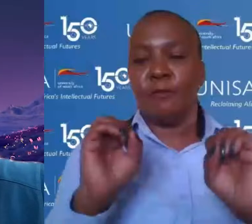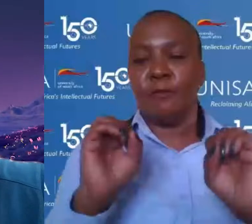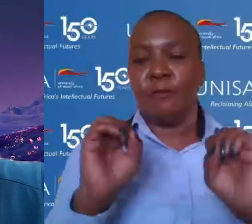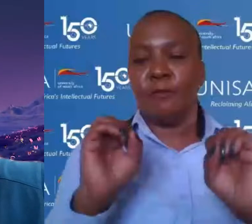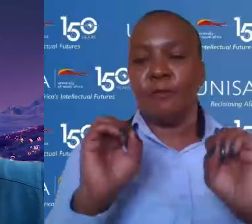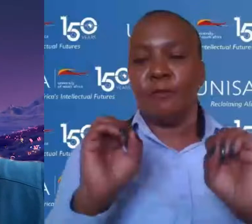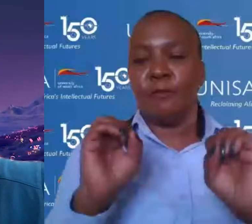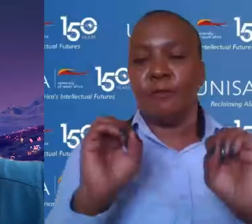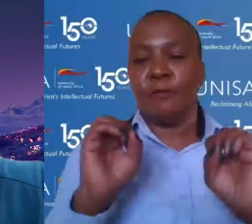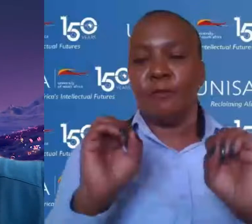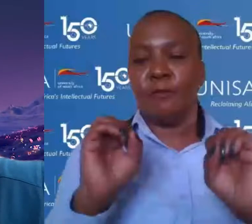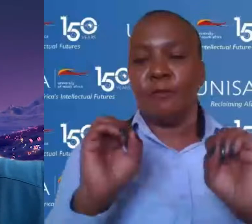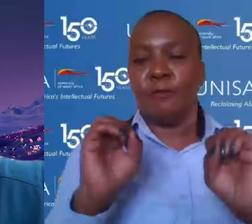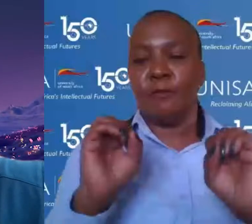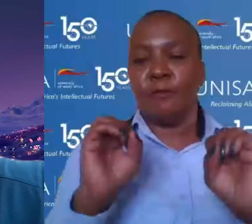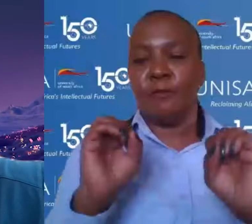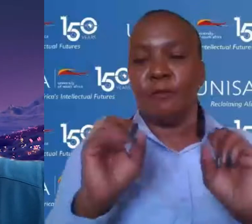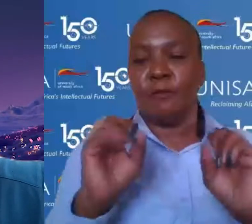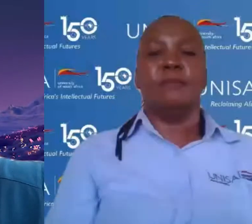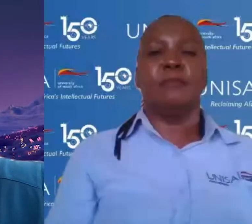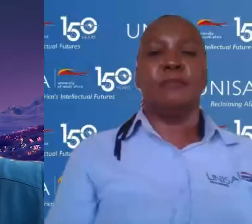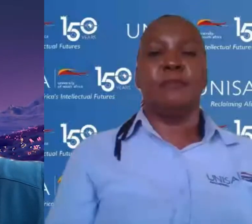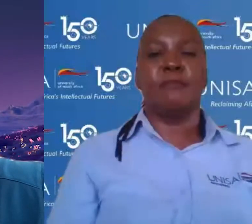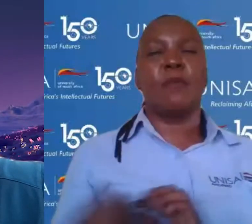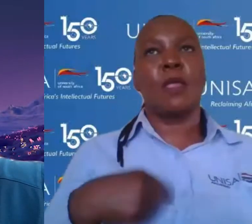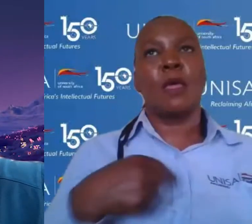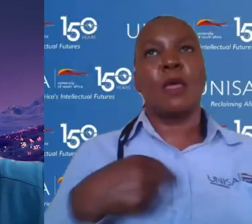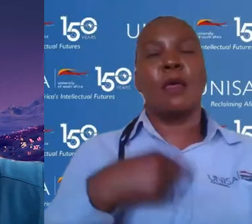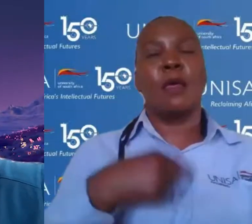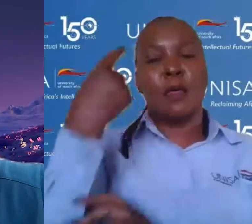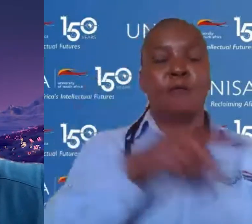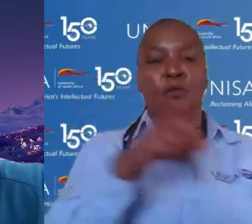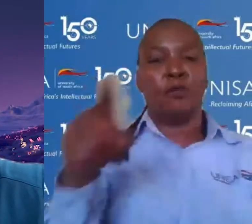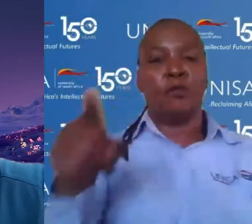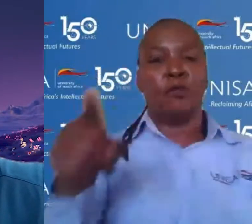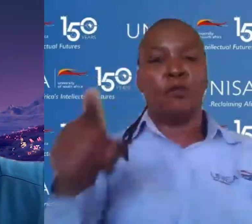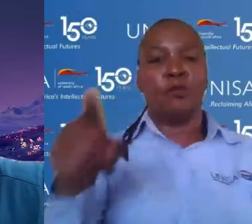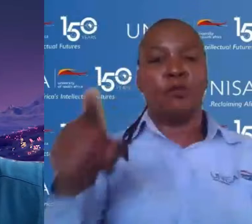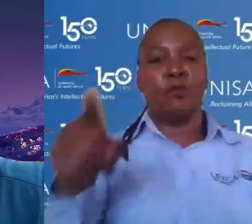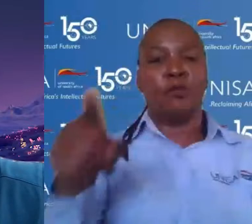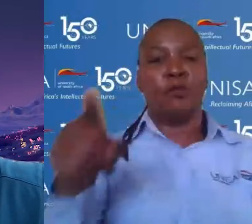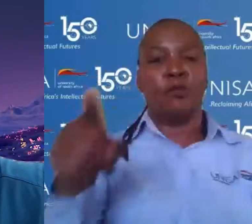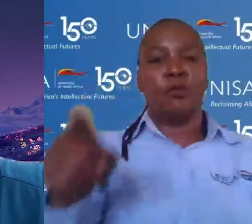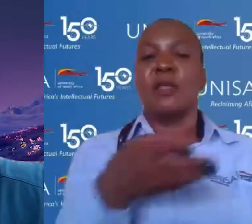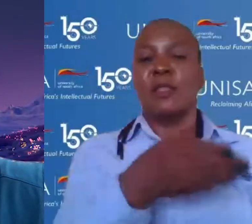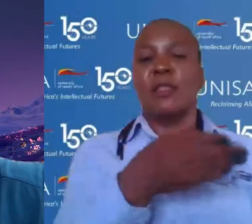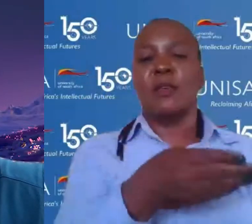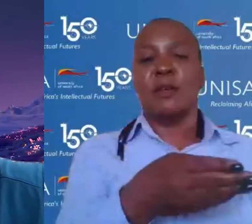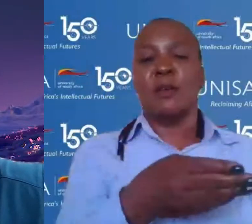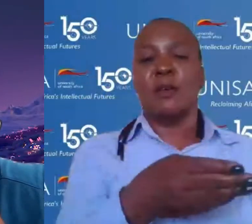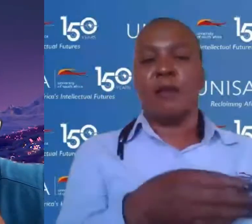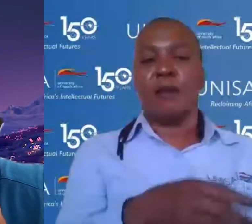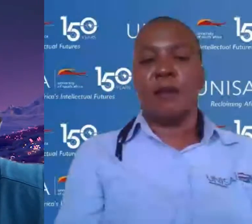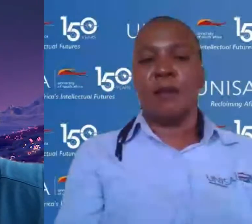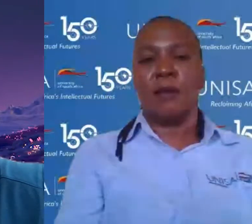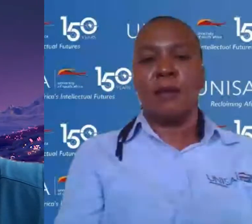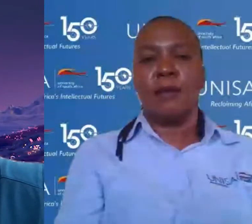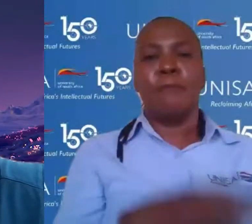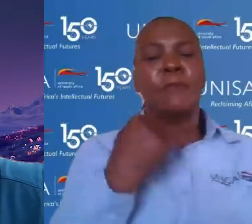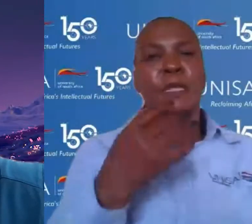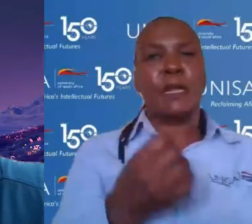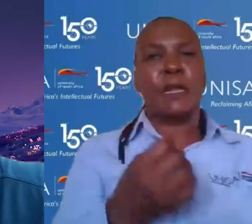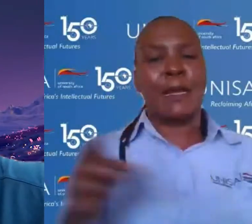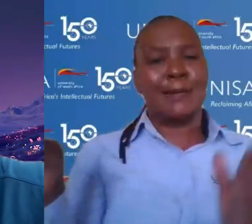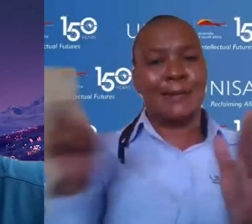campus. I think for those who are on campus, let me see. Can I get a thumbs up if you were able to access